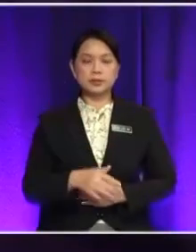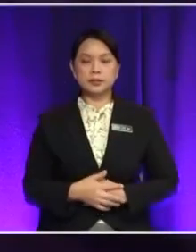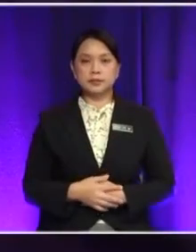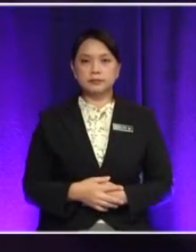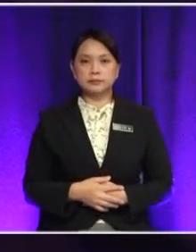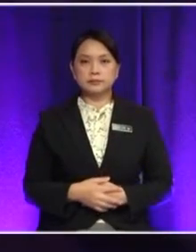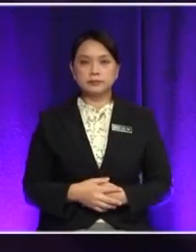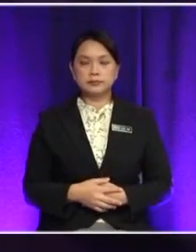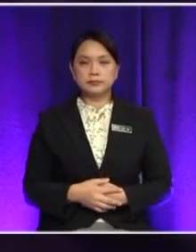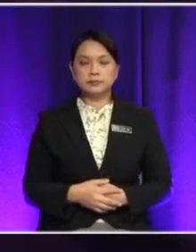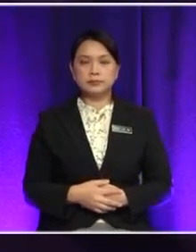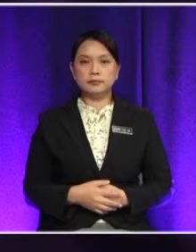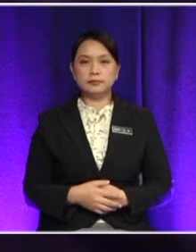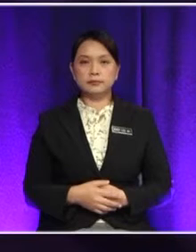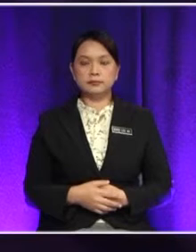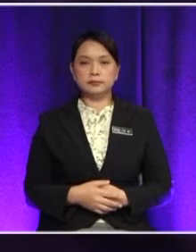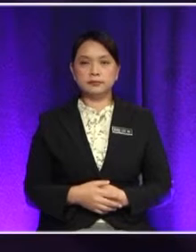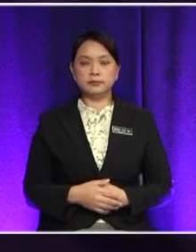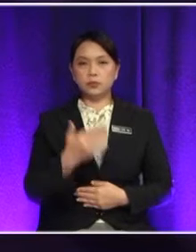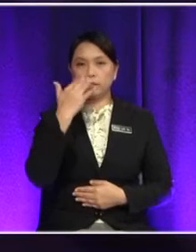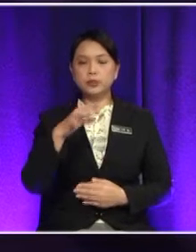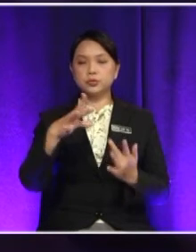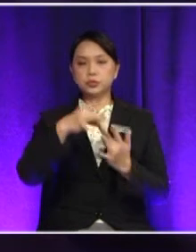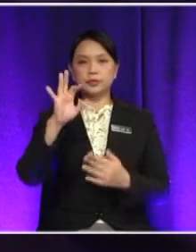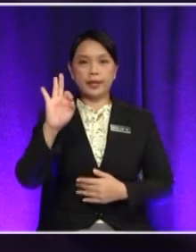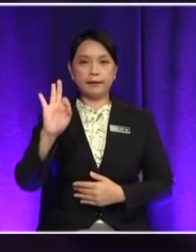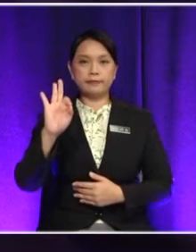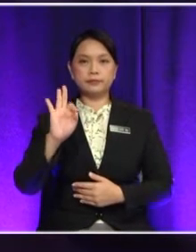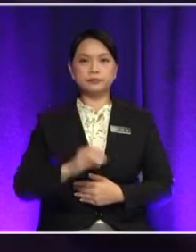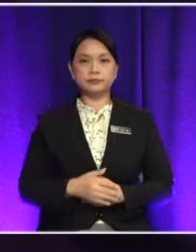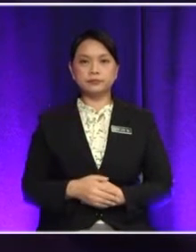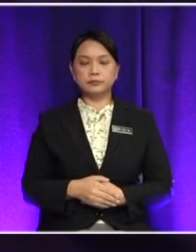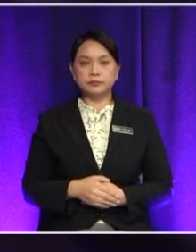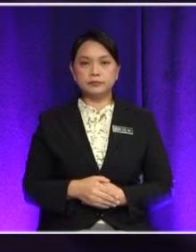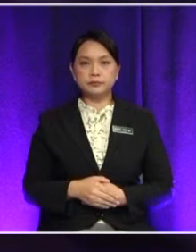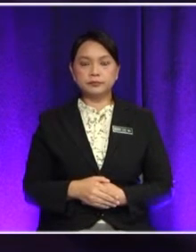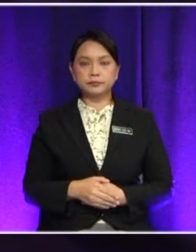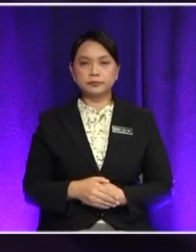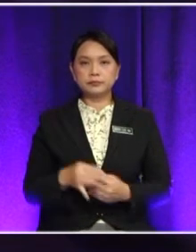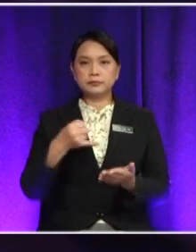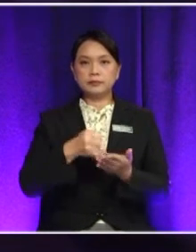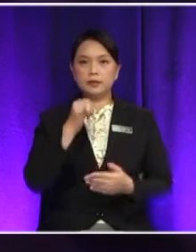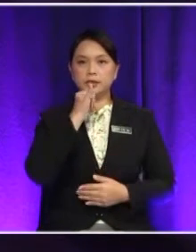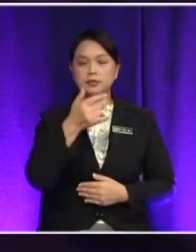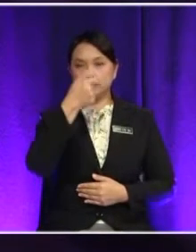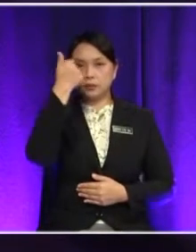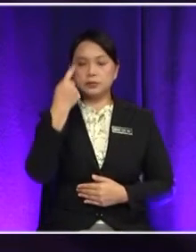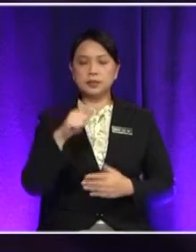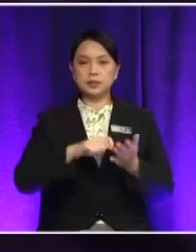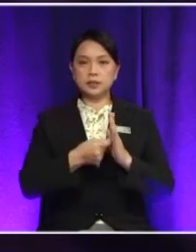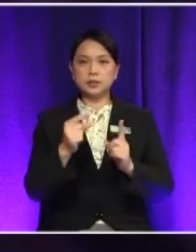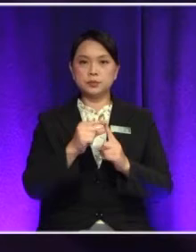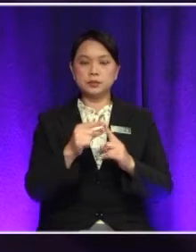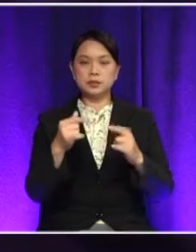My best answer is F. Okay, F. Why did you choose F, Alia? What was the reason? It is because the keyword